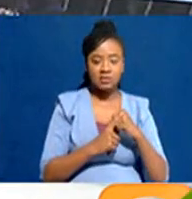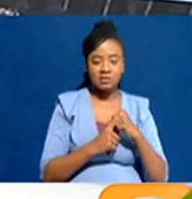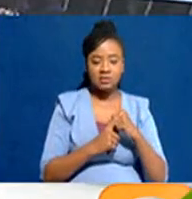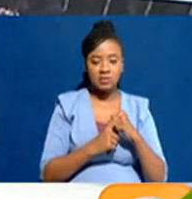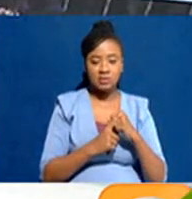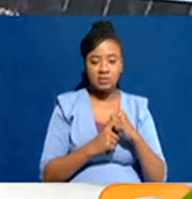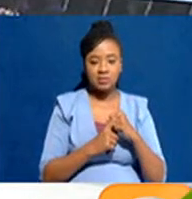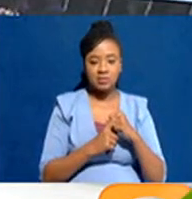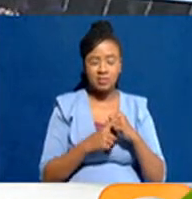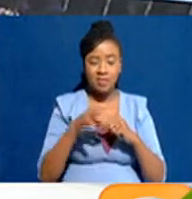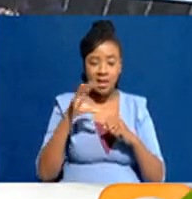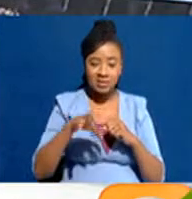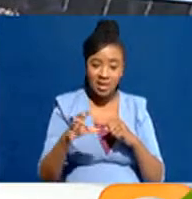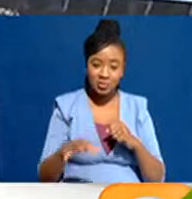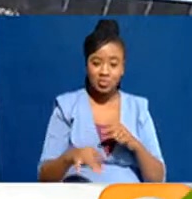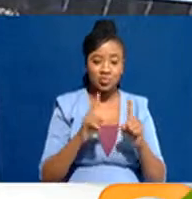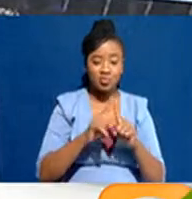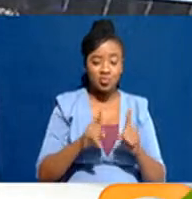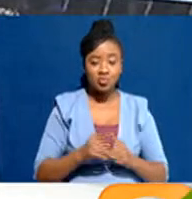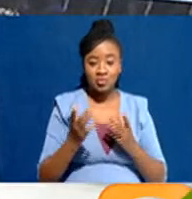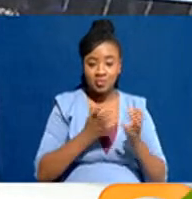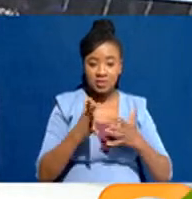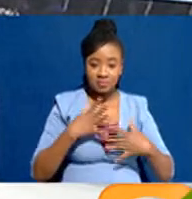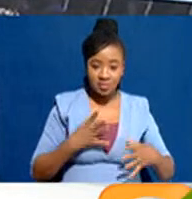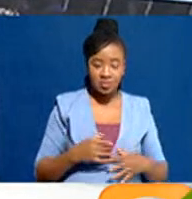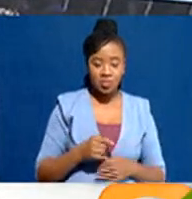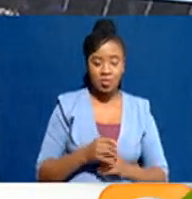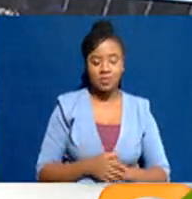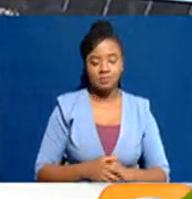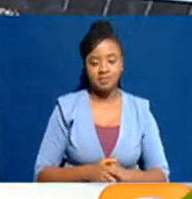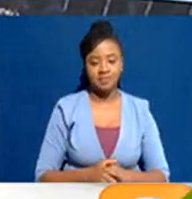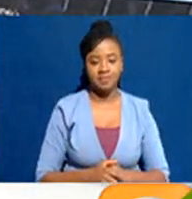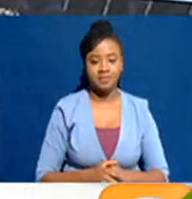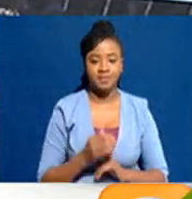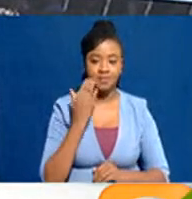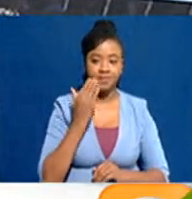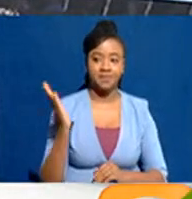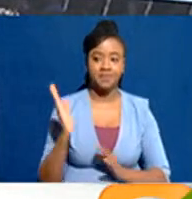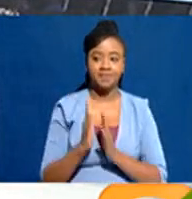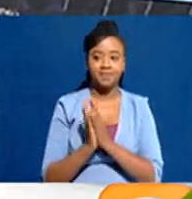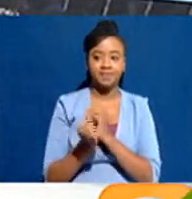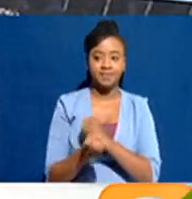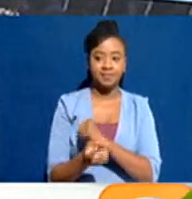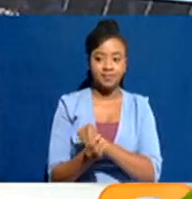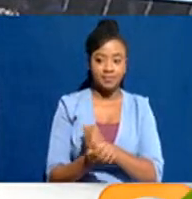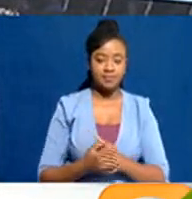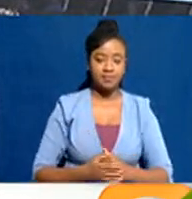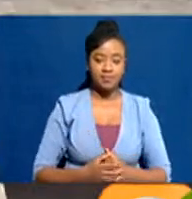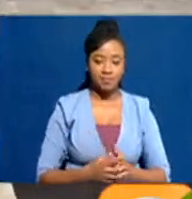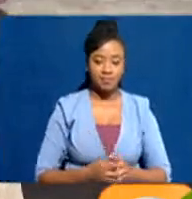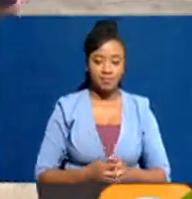roadside traders. Scores were injured in the accident. Let's get more from our very own Brenda Wanga.